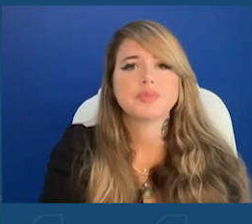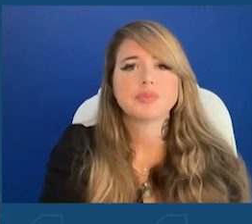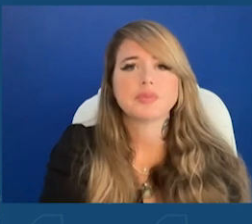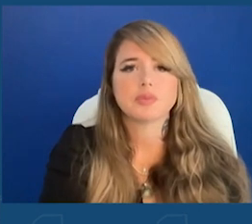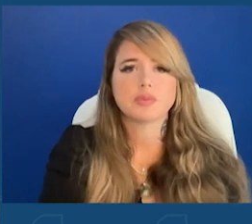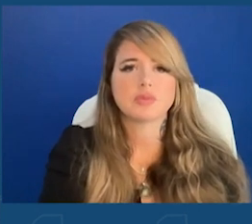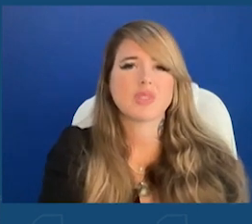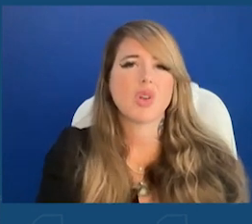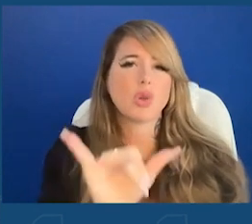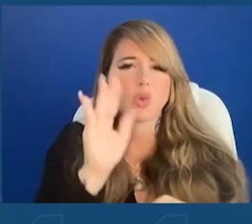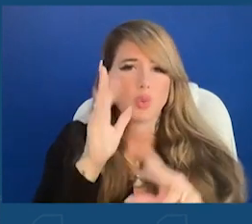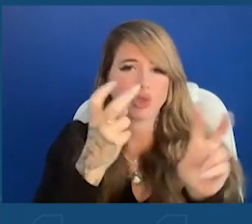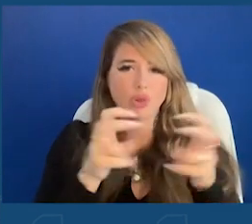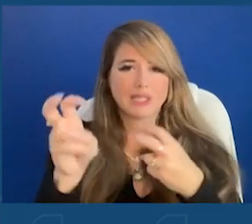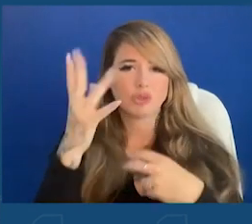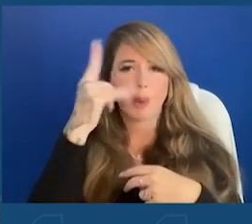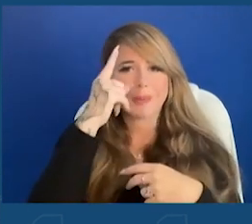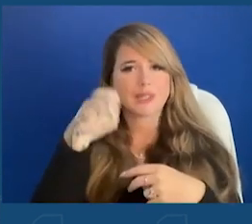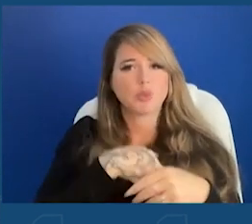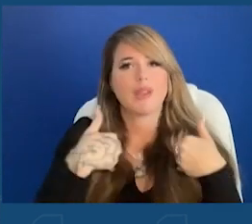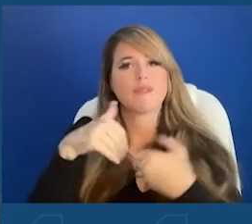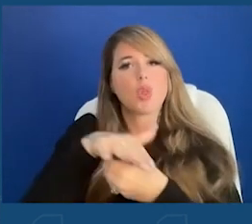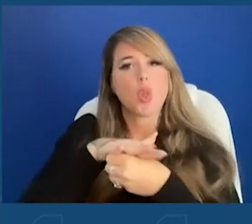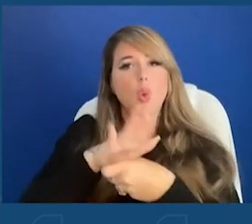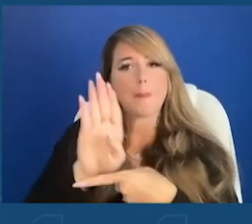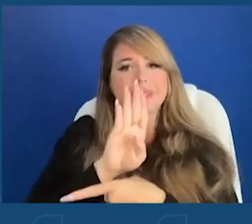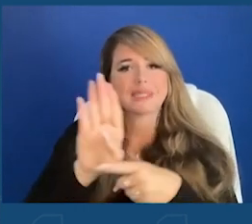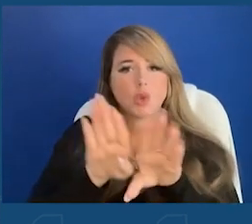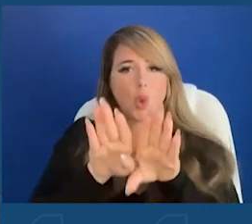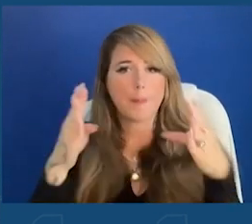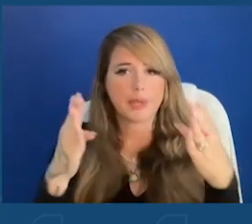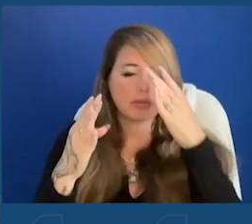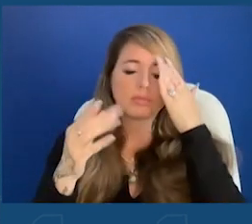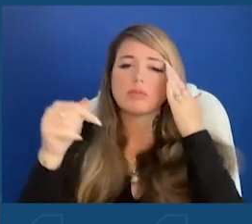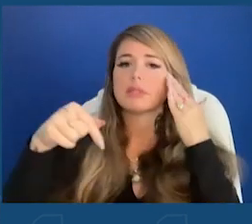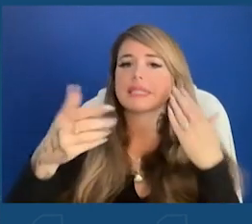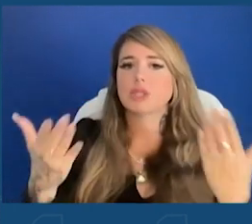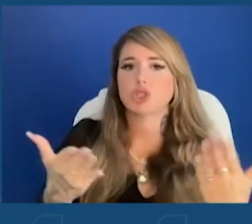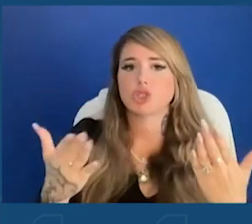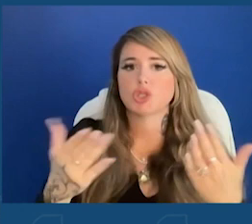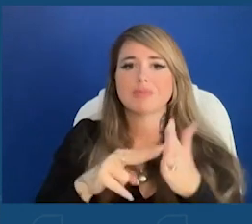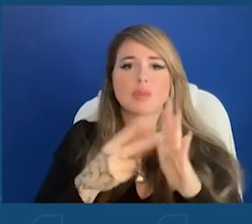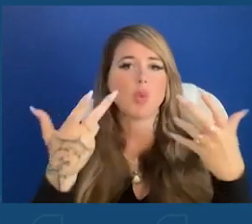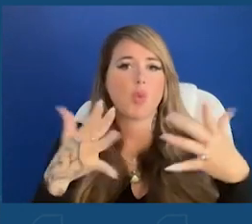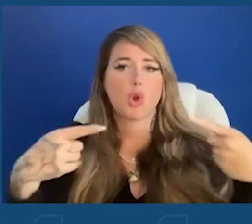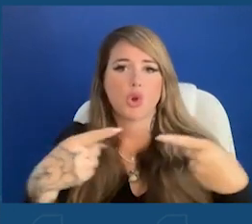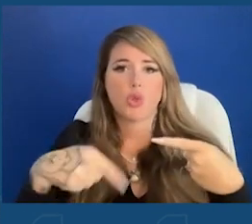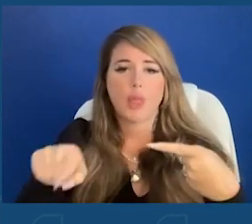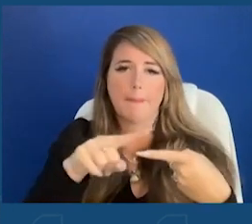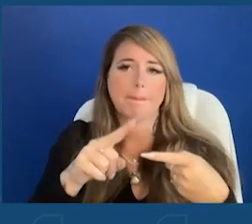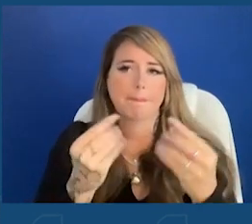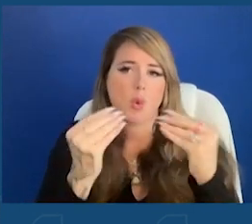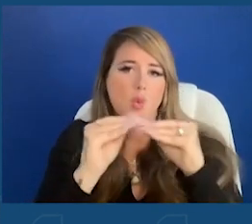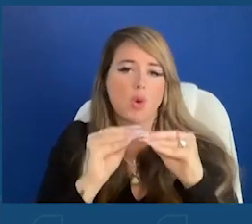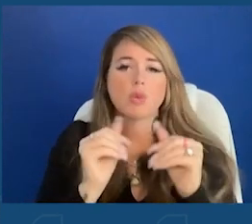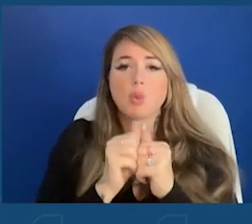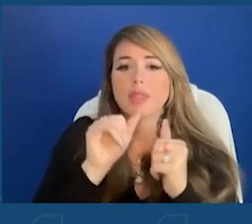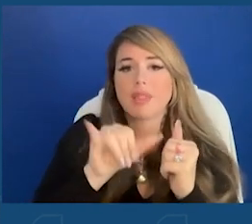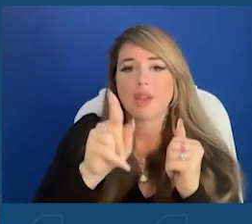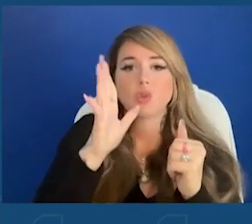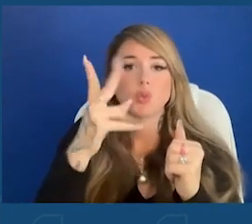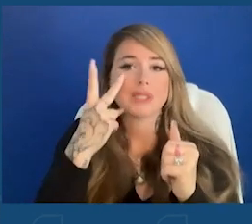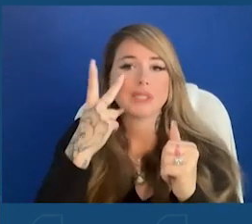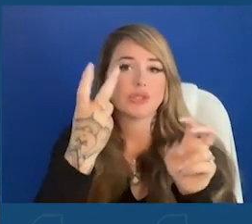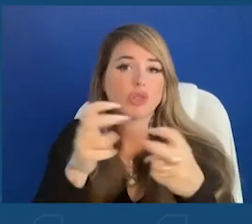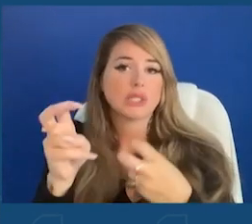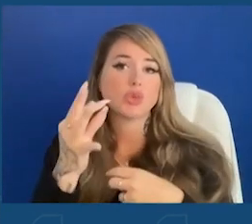because we do have the local businesses open down here. So we didn't want to hurt them further. So that you're going to see a transition.